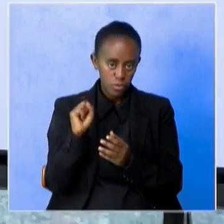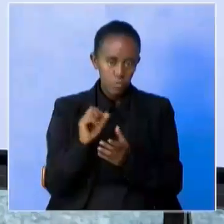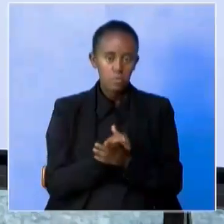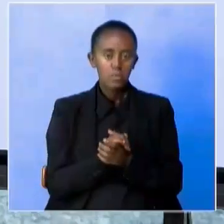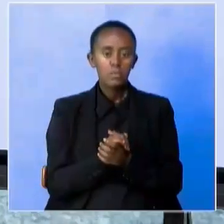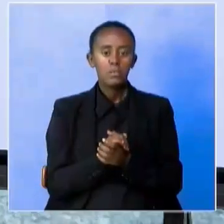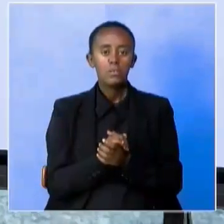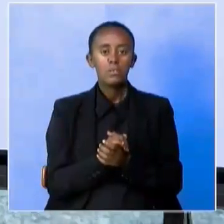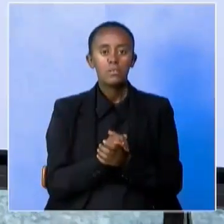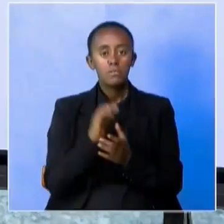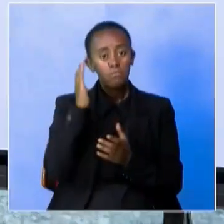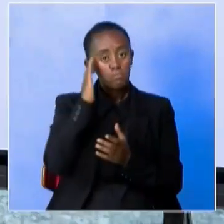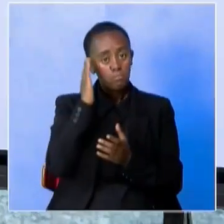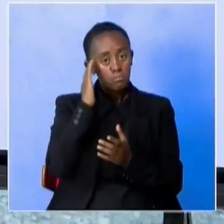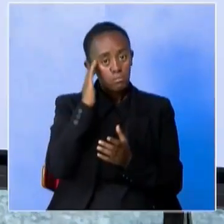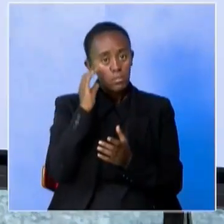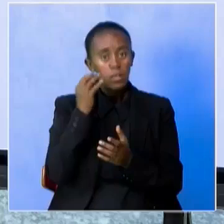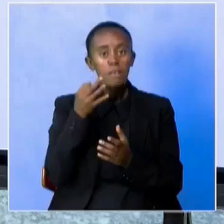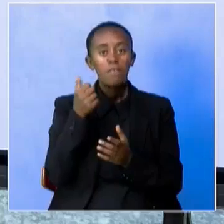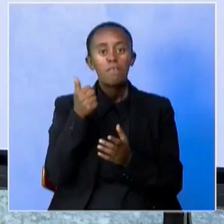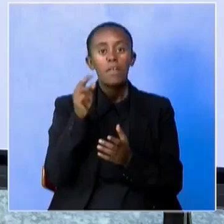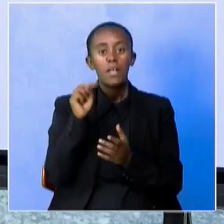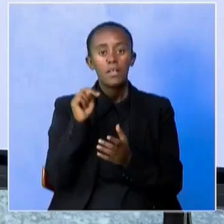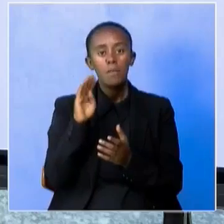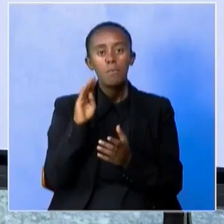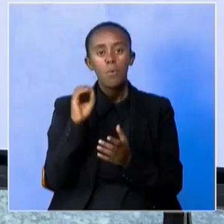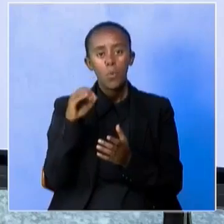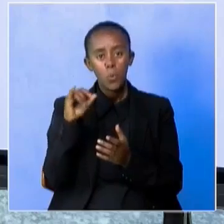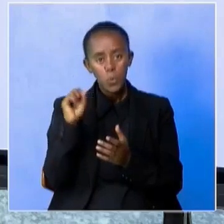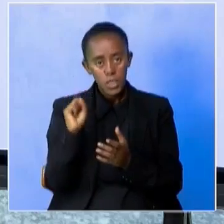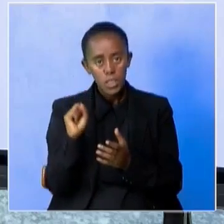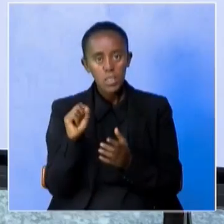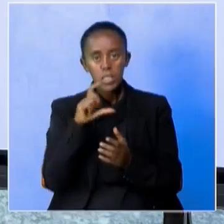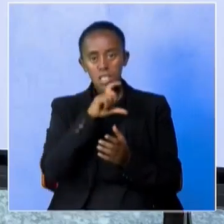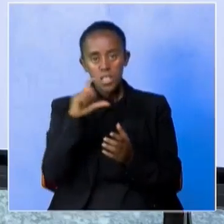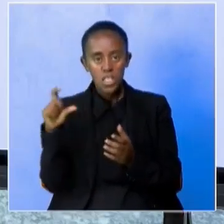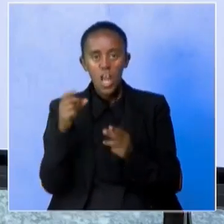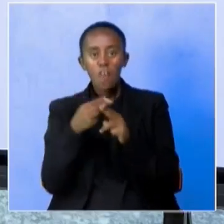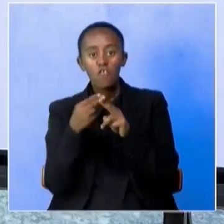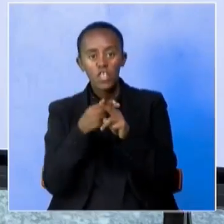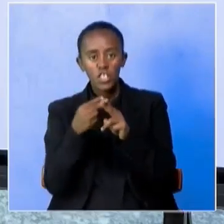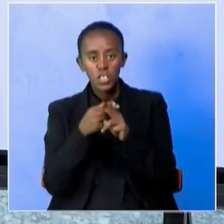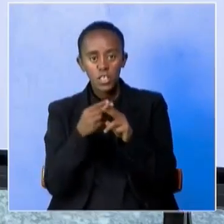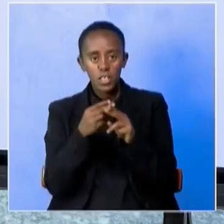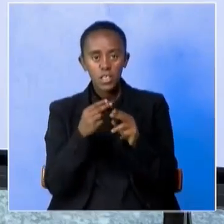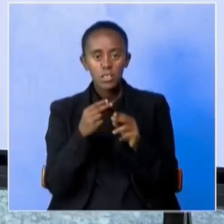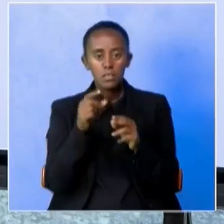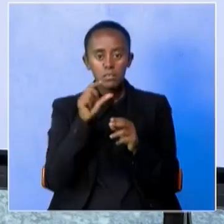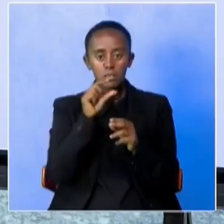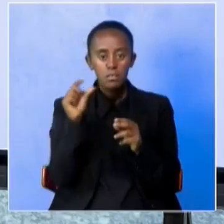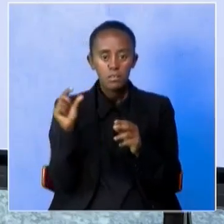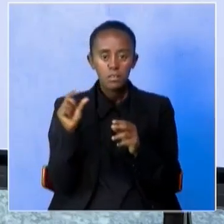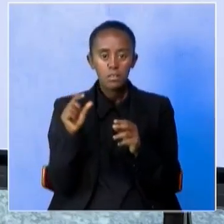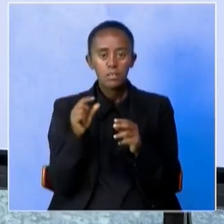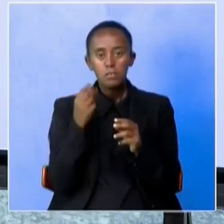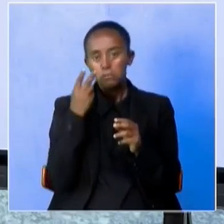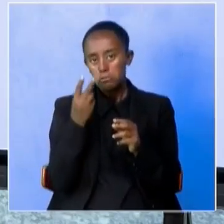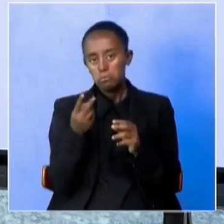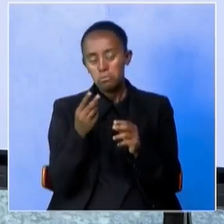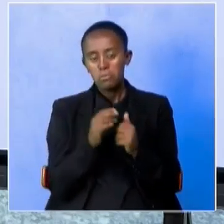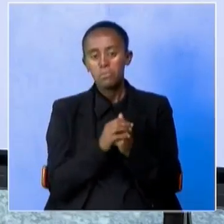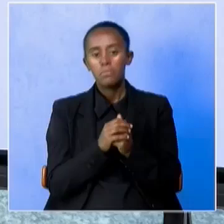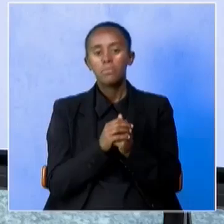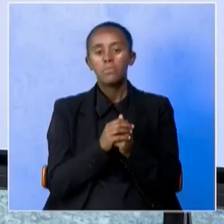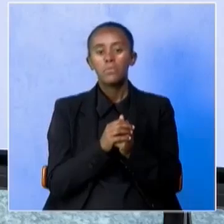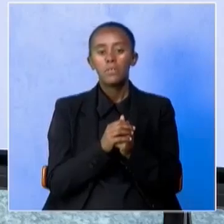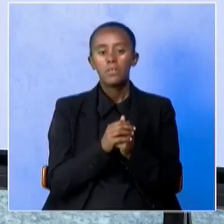fanboys. They are famously known as fanboys. These are abbreviation, and 2 of them that we're going to see today.